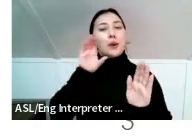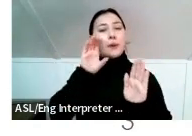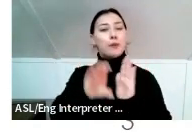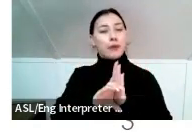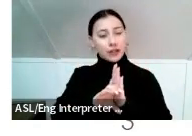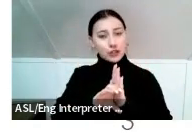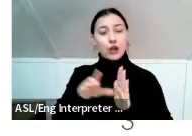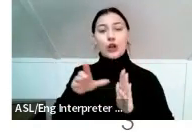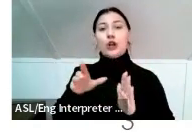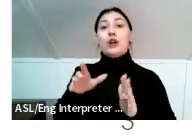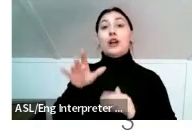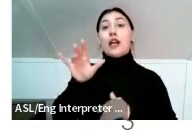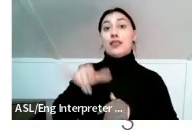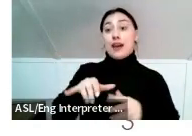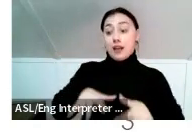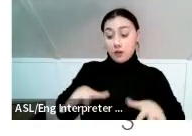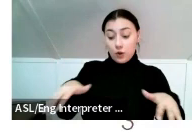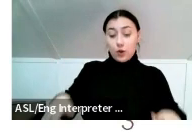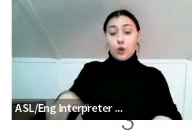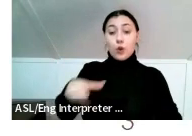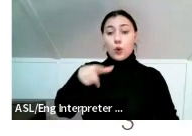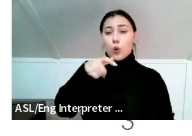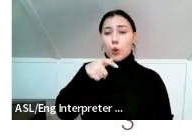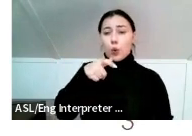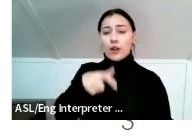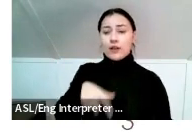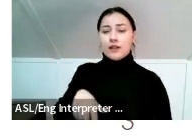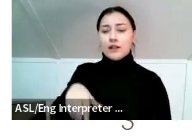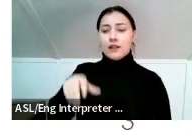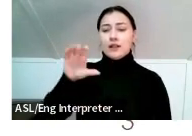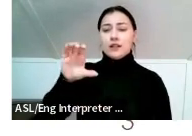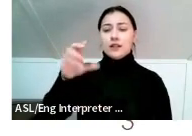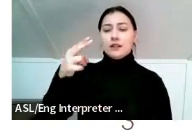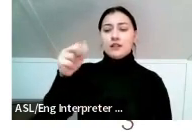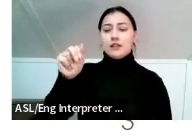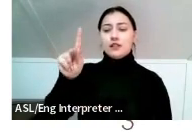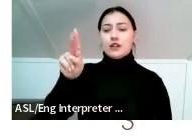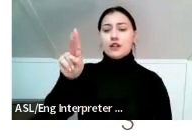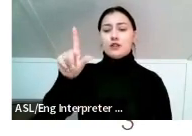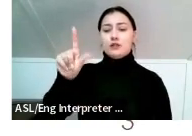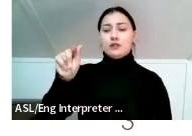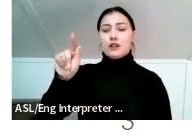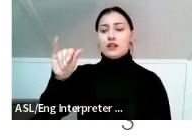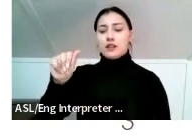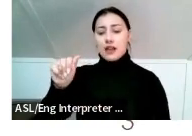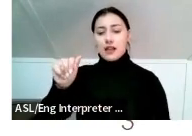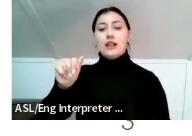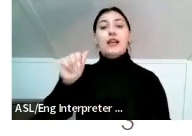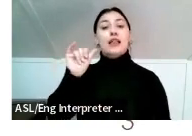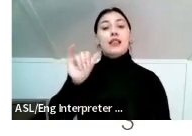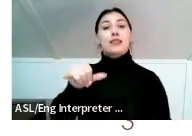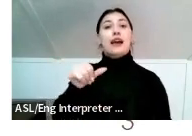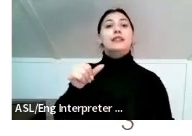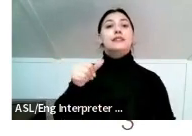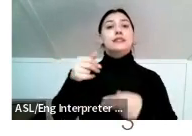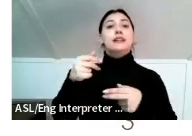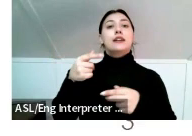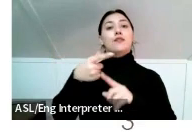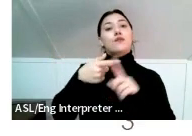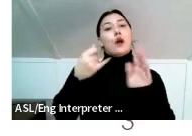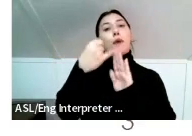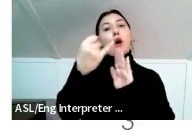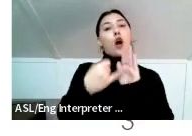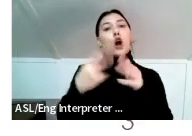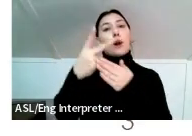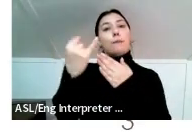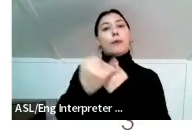by Shakuntalya Kulkarni. It's an untitled armor set from the series of Bodies, Armor, and Cages, photo courtesy of the